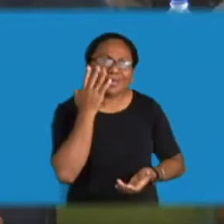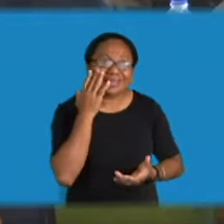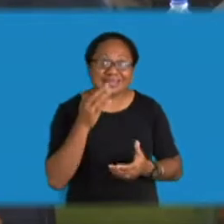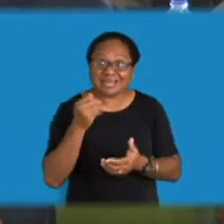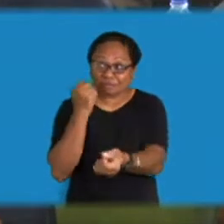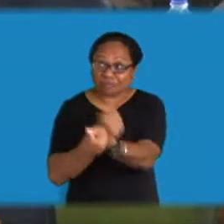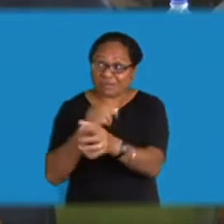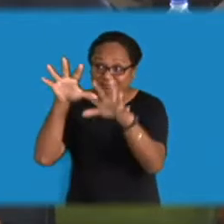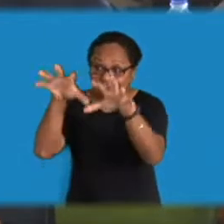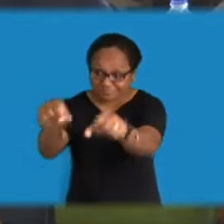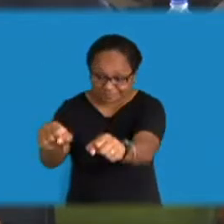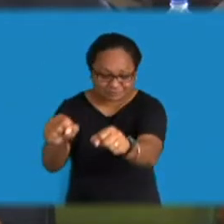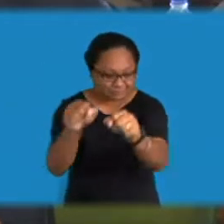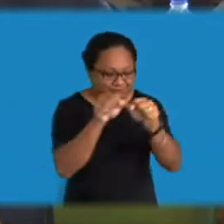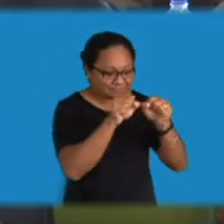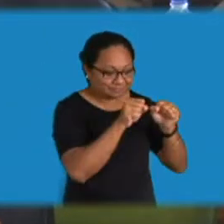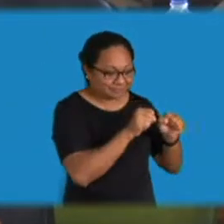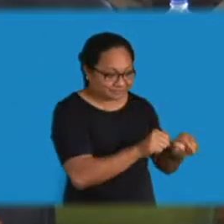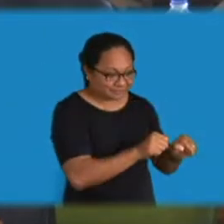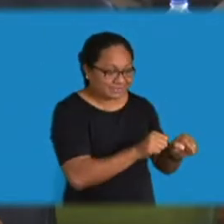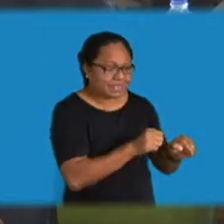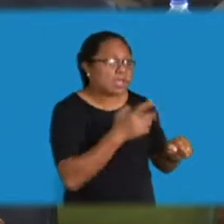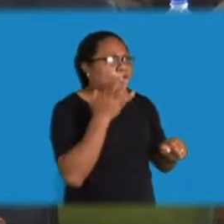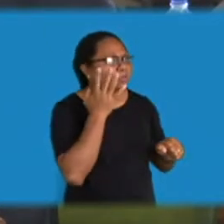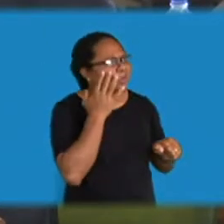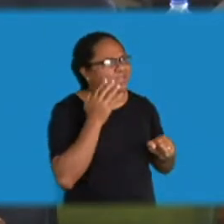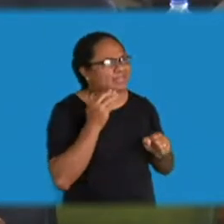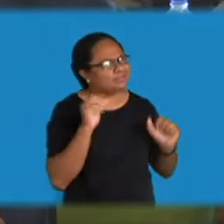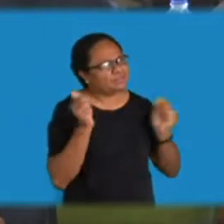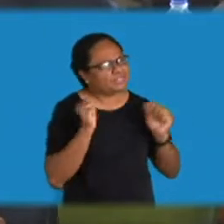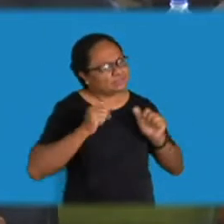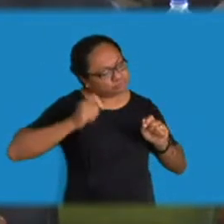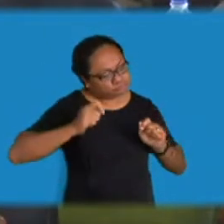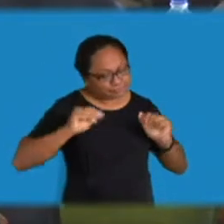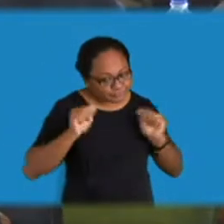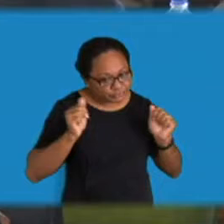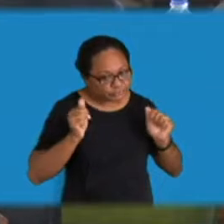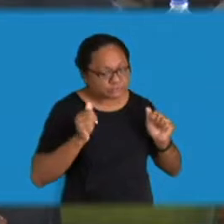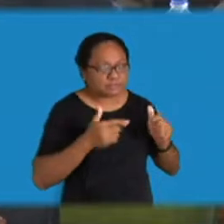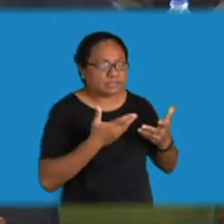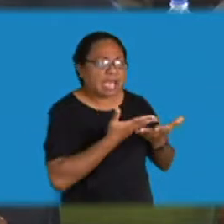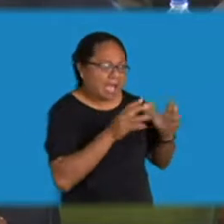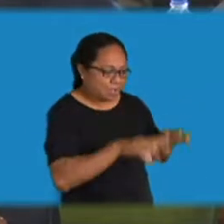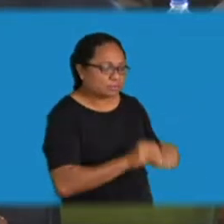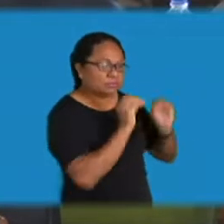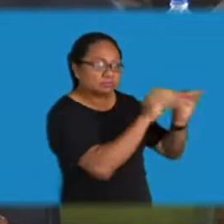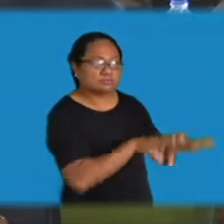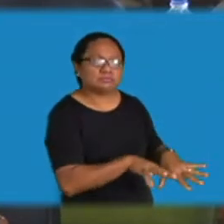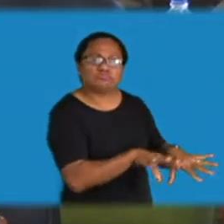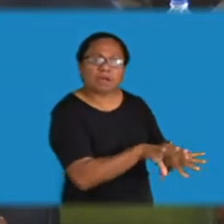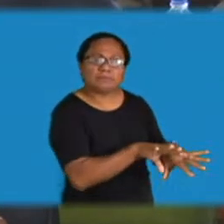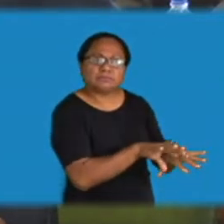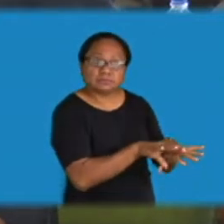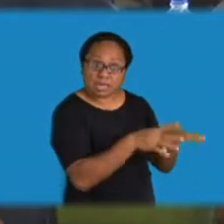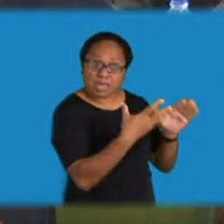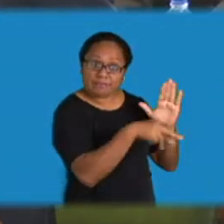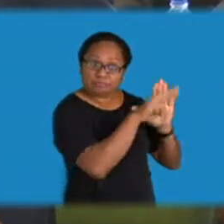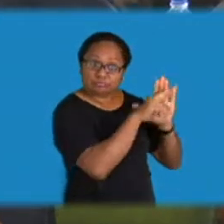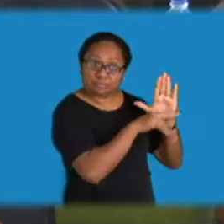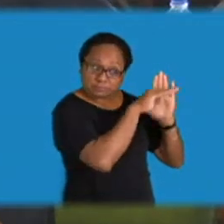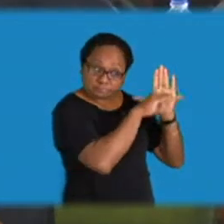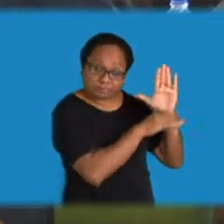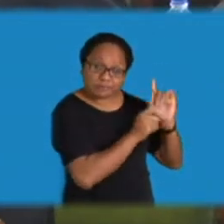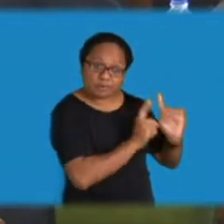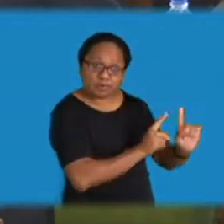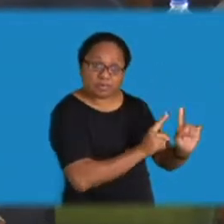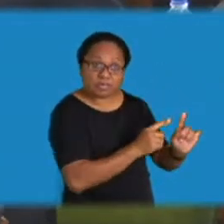put into exhibit, when cases are finished, what are the procedures of disposing them? Can we confirm